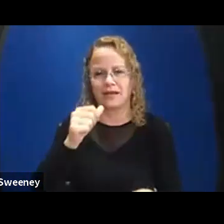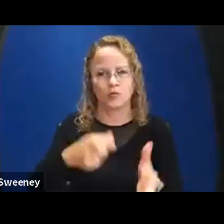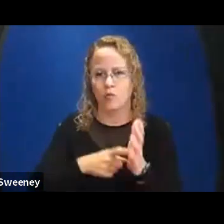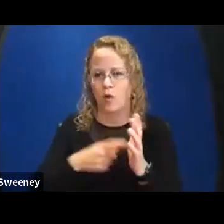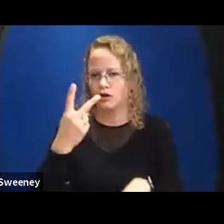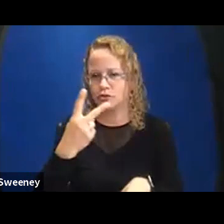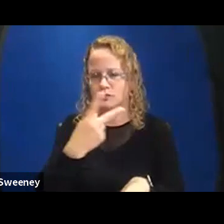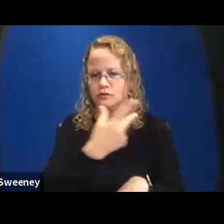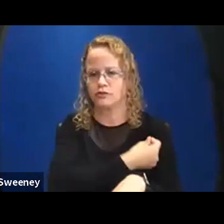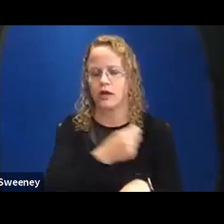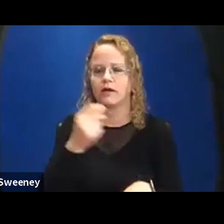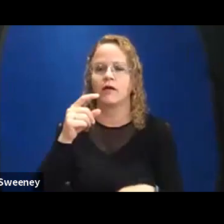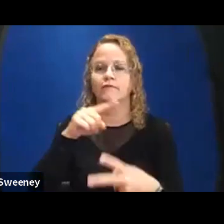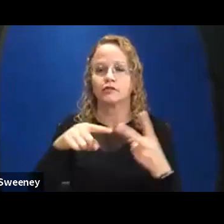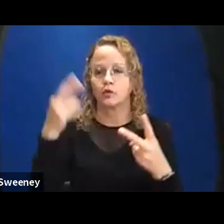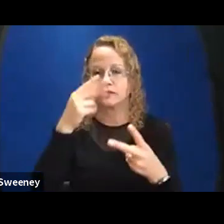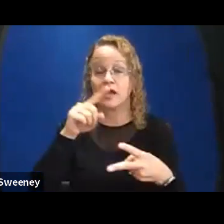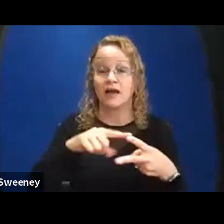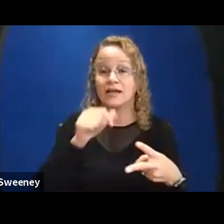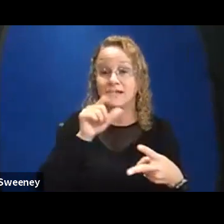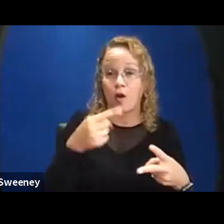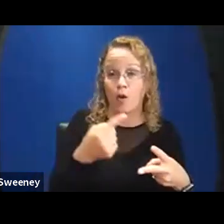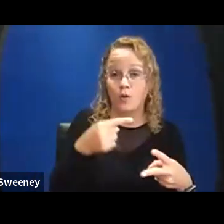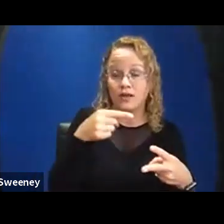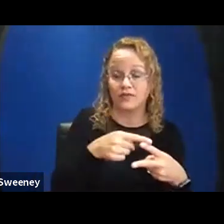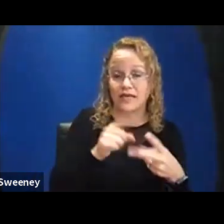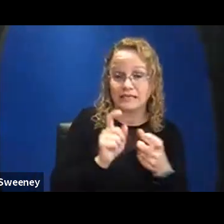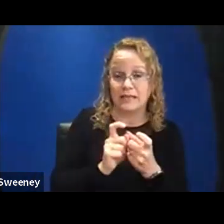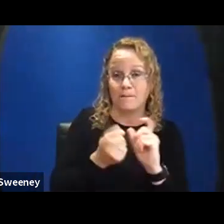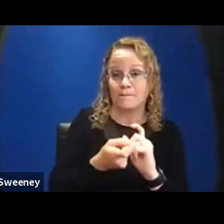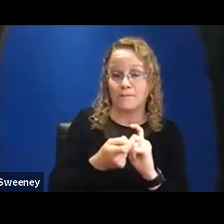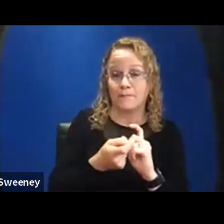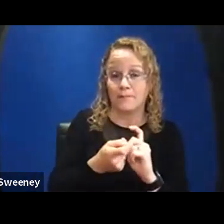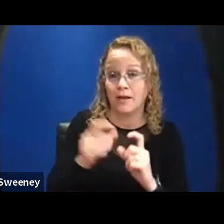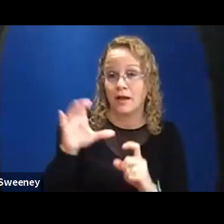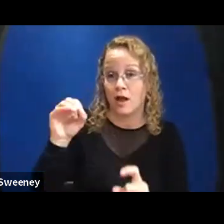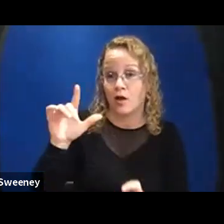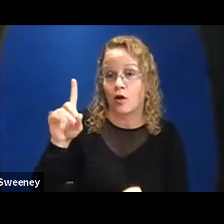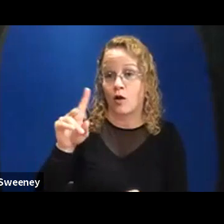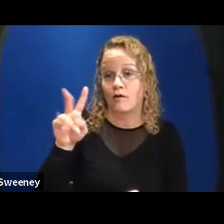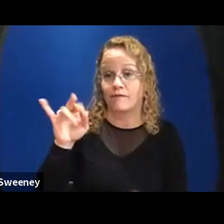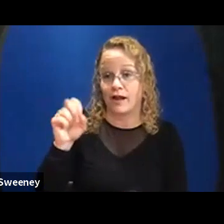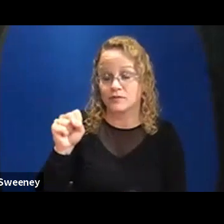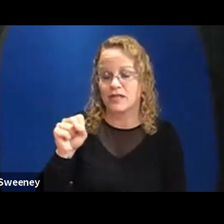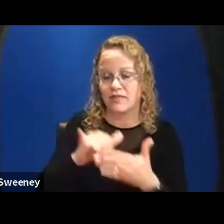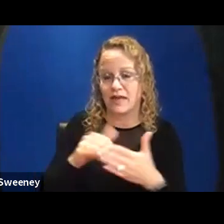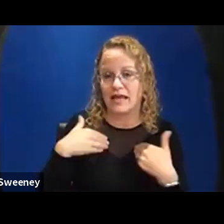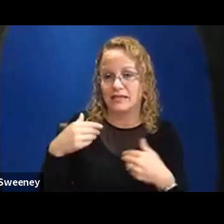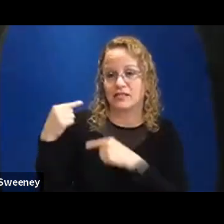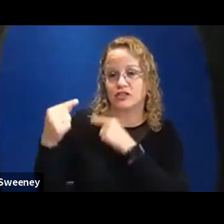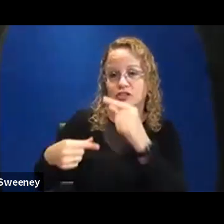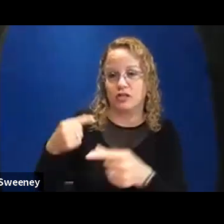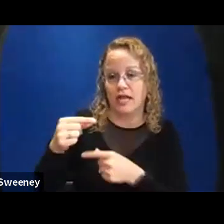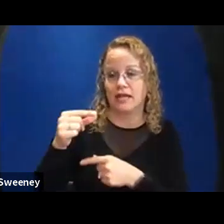for 2 reasons. One, not only does this modified cold virus that's carrying the genetic code for the spike